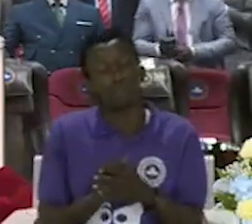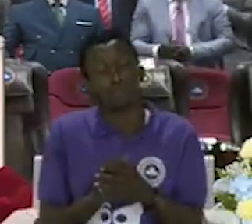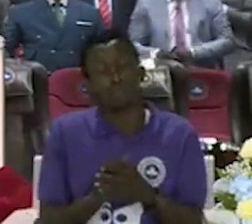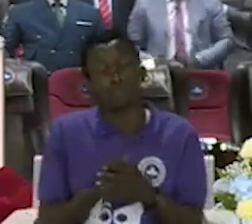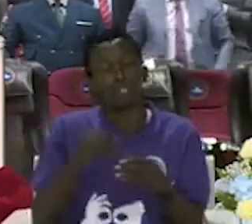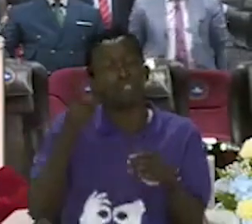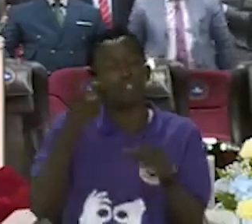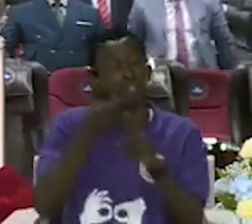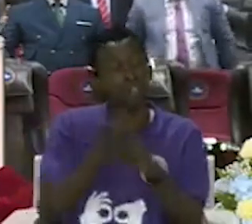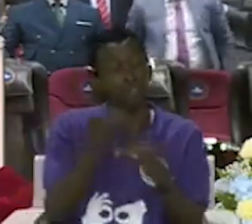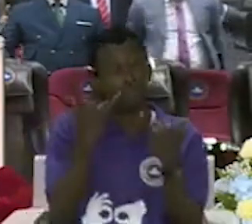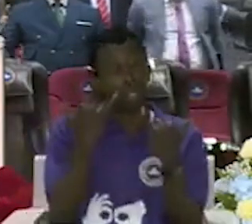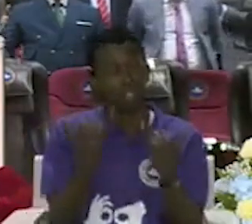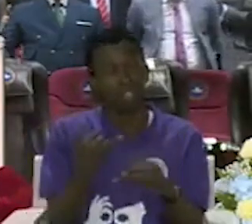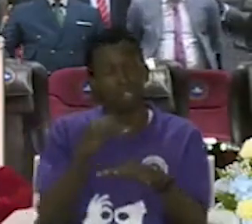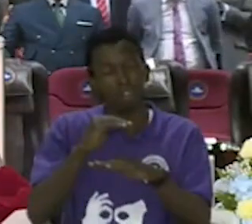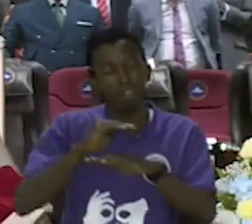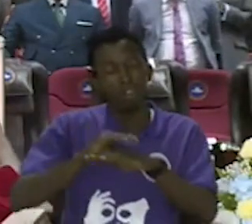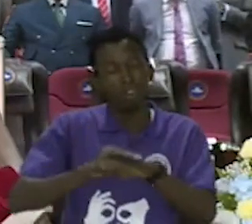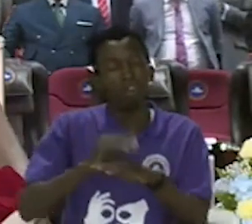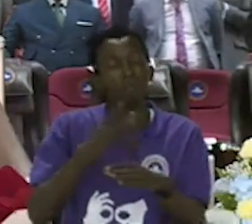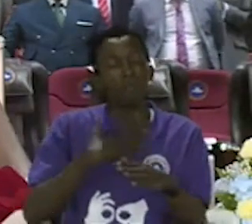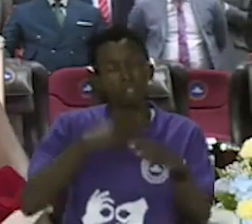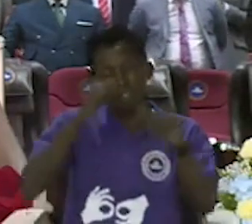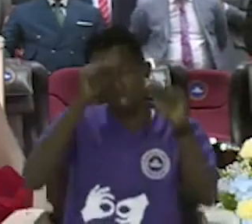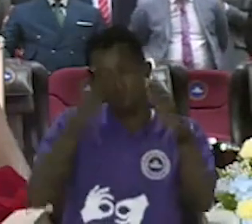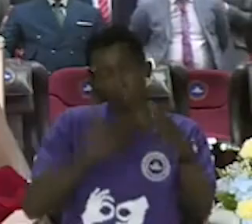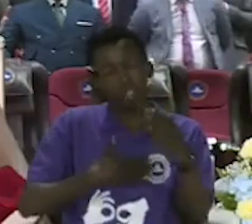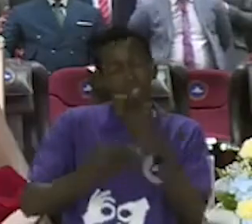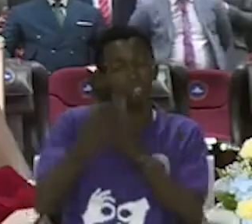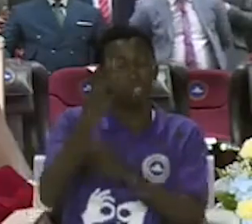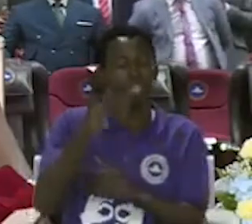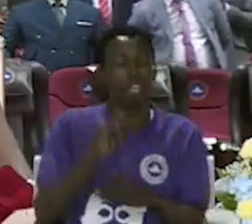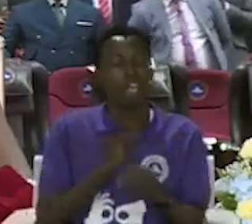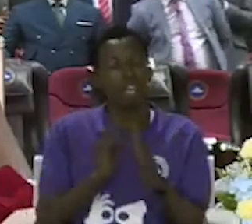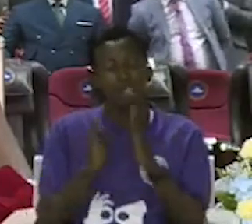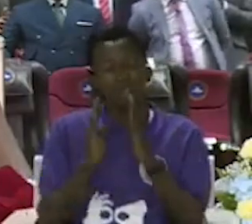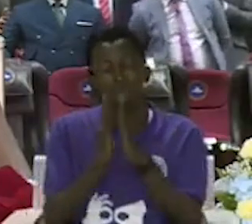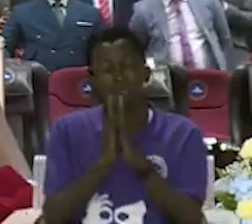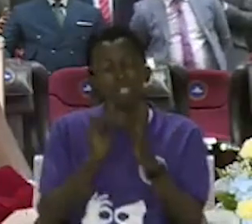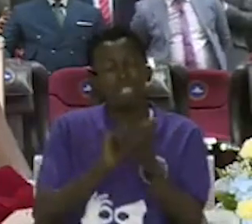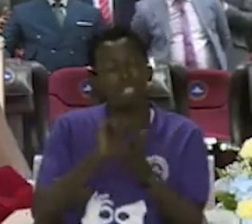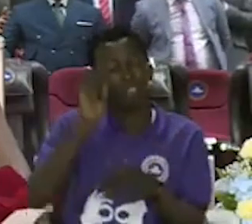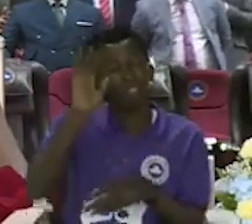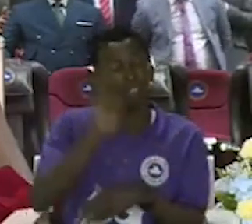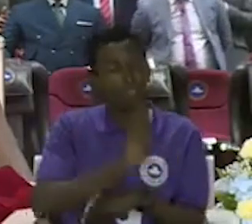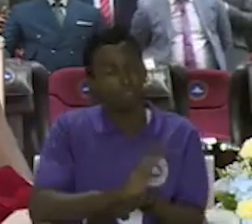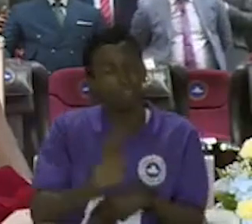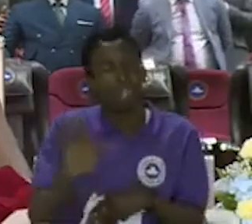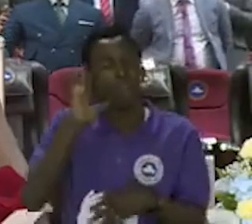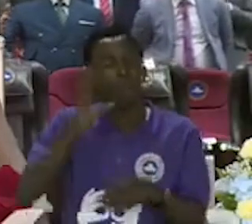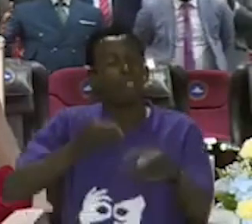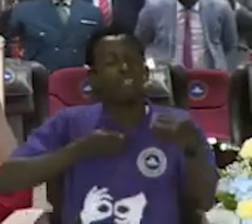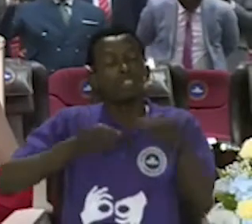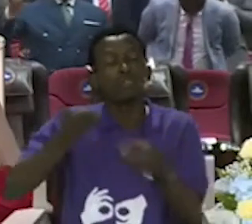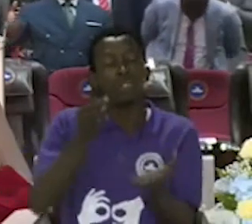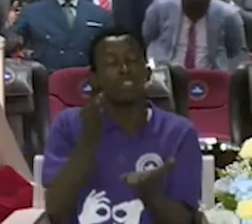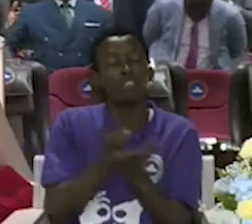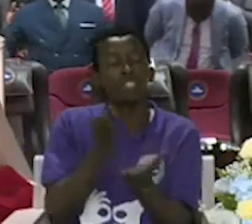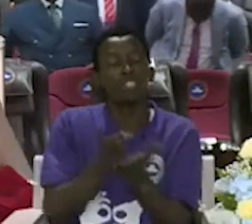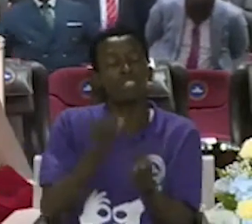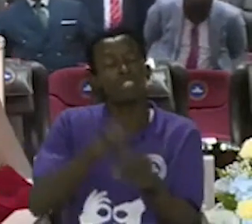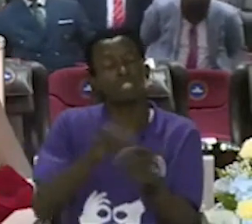And from now on, my Father and my God, I pray that your children will dominate financially.